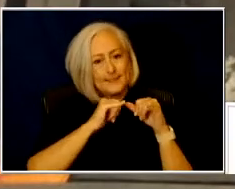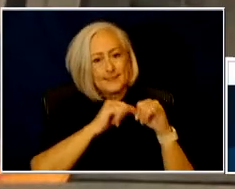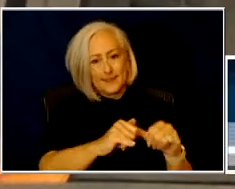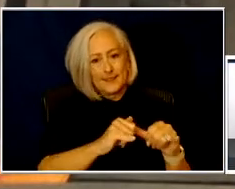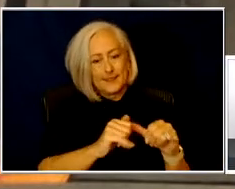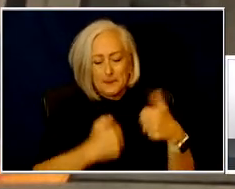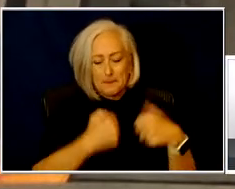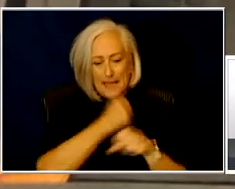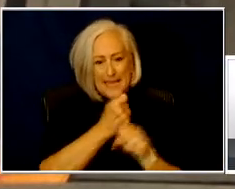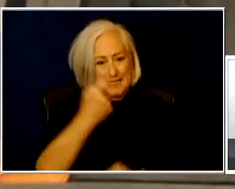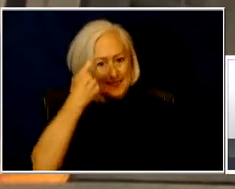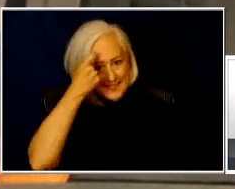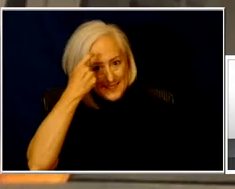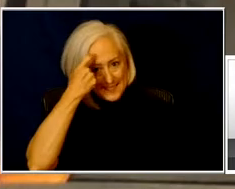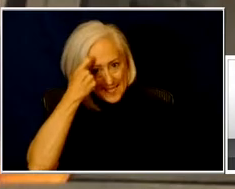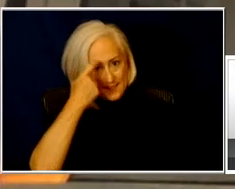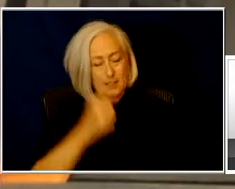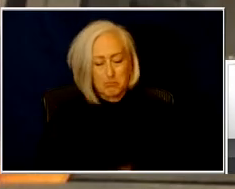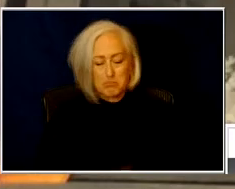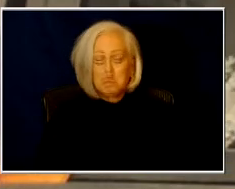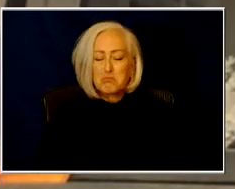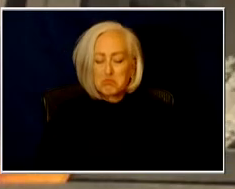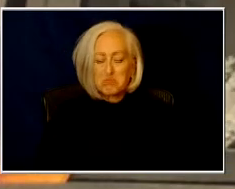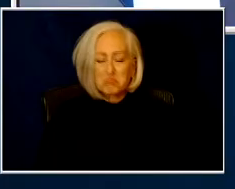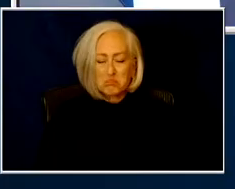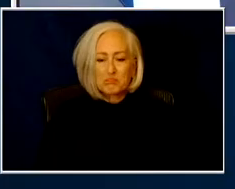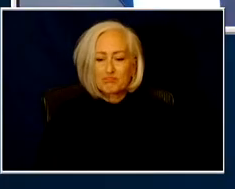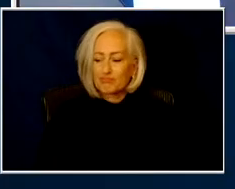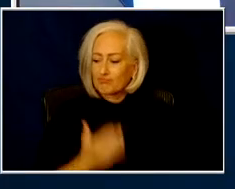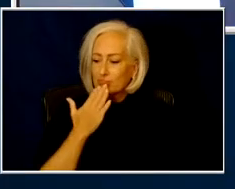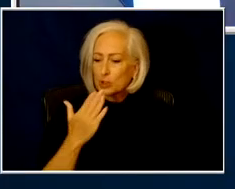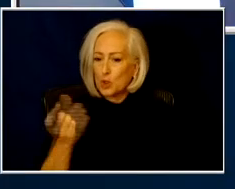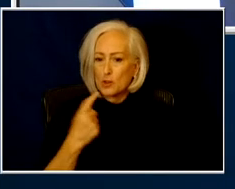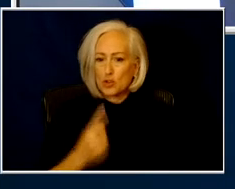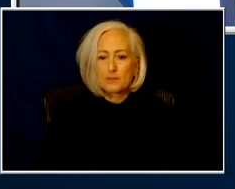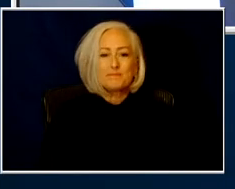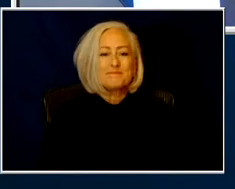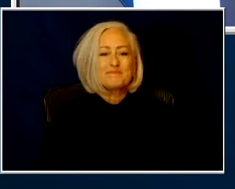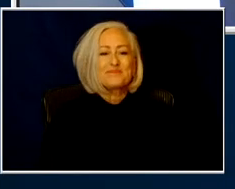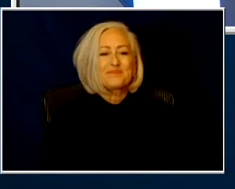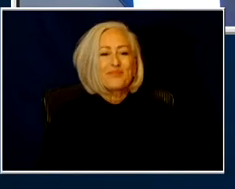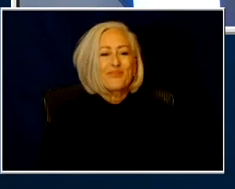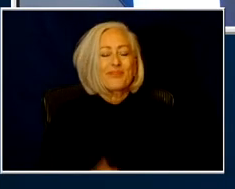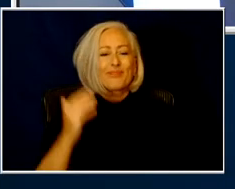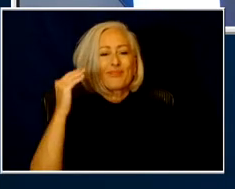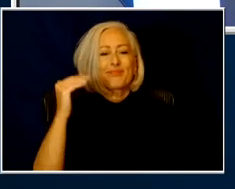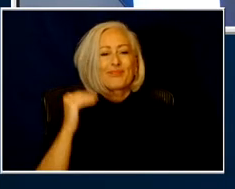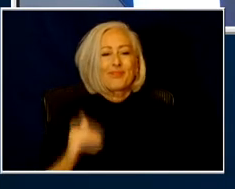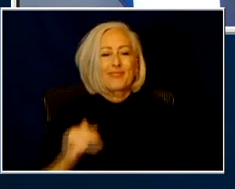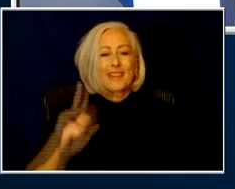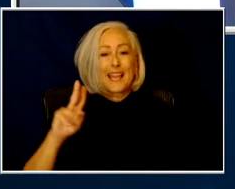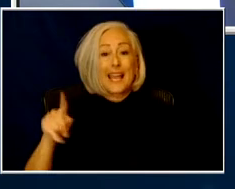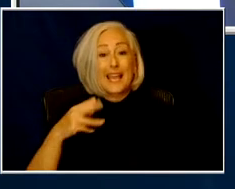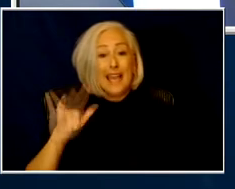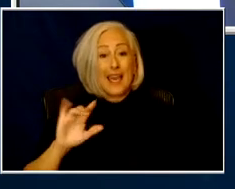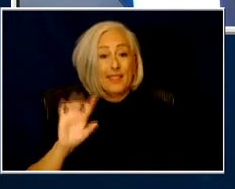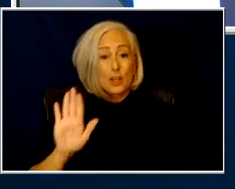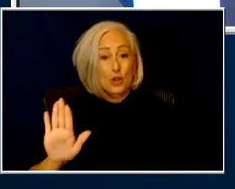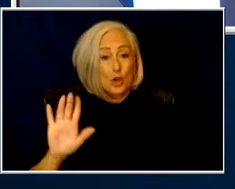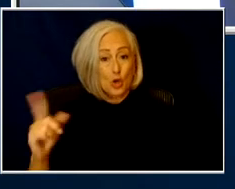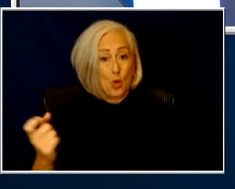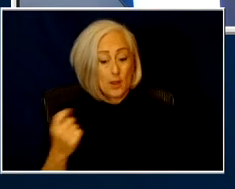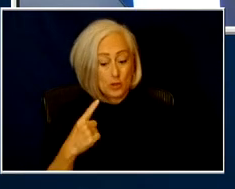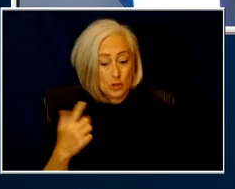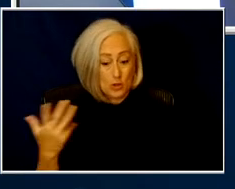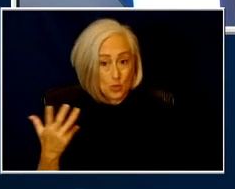the most sense in his rational yeah great question okay Kathy has a question she had this